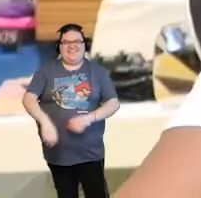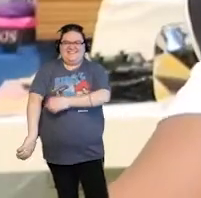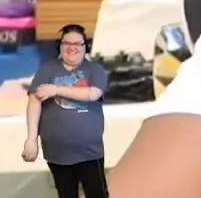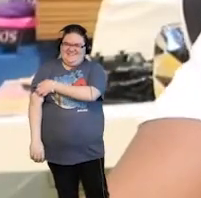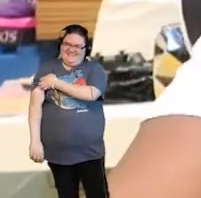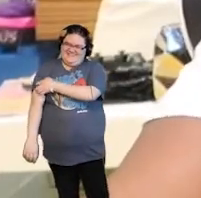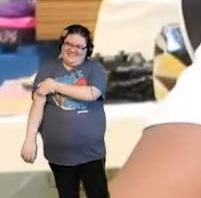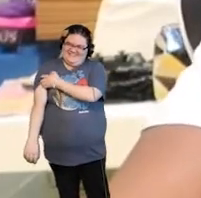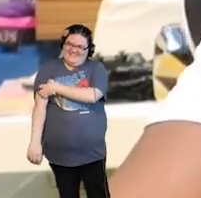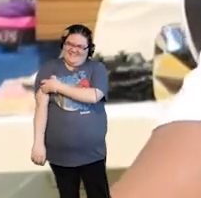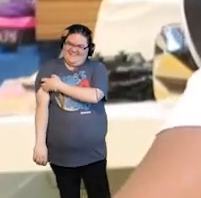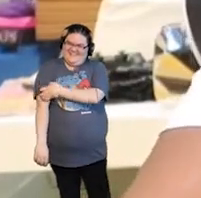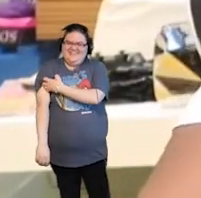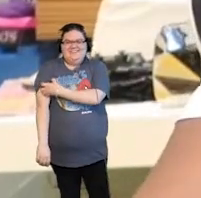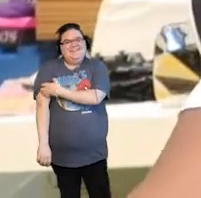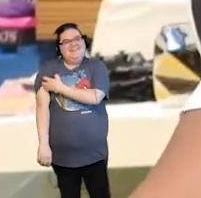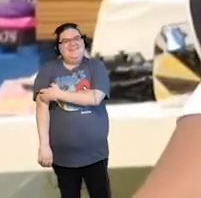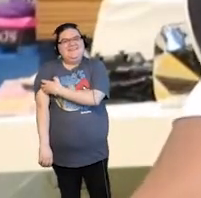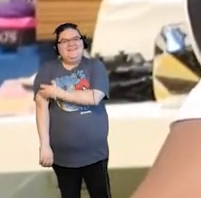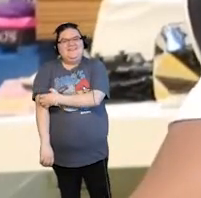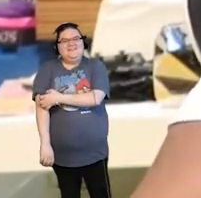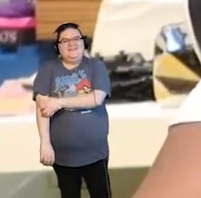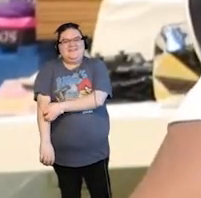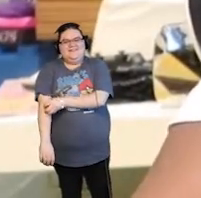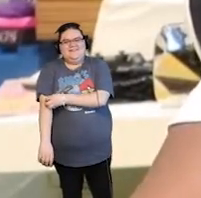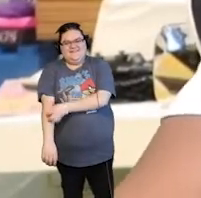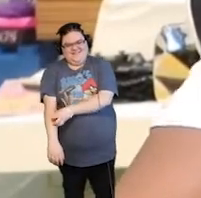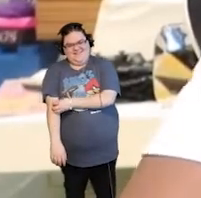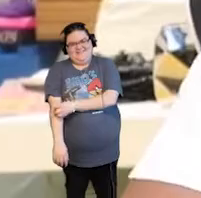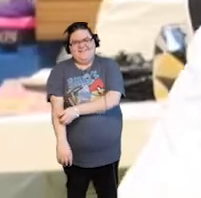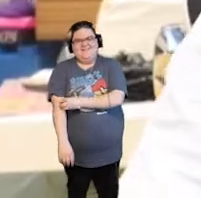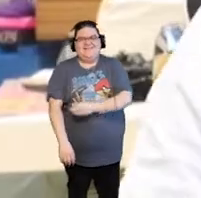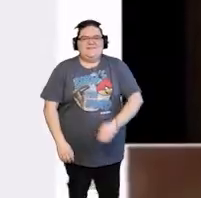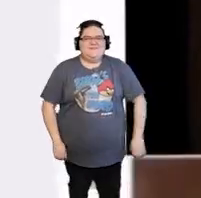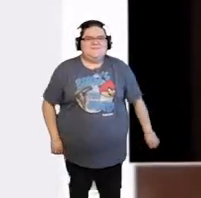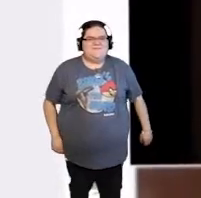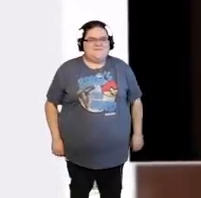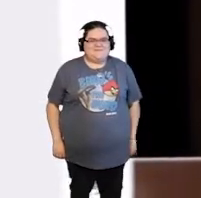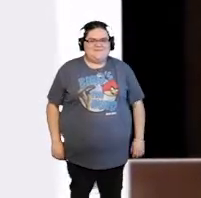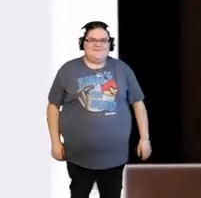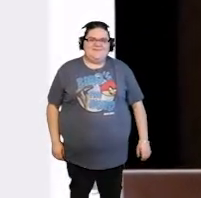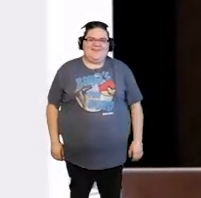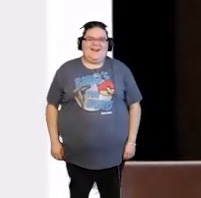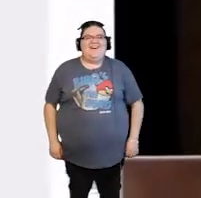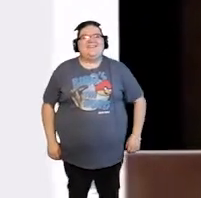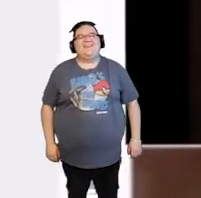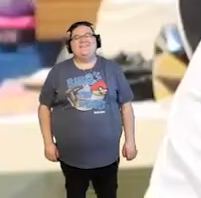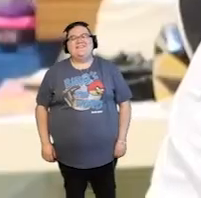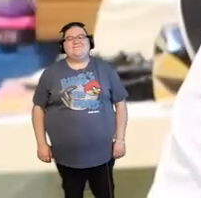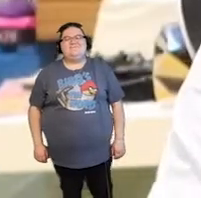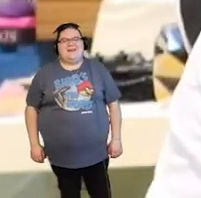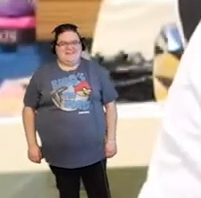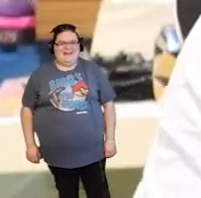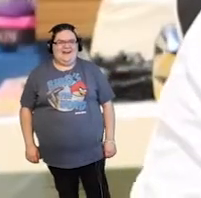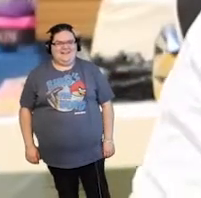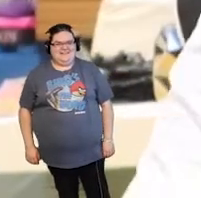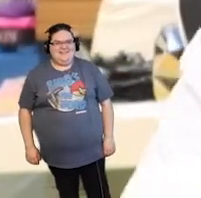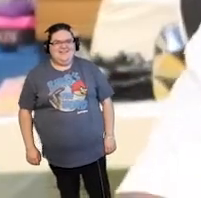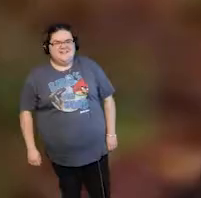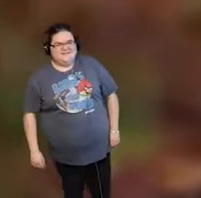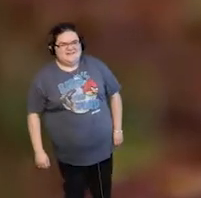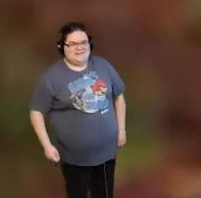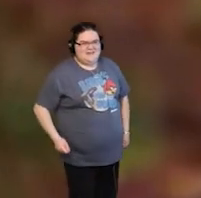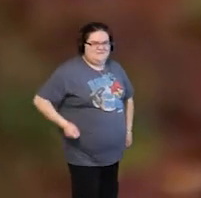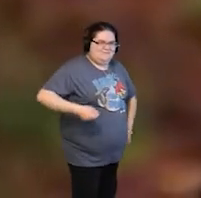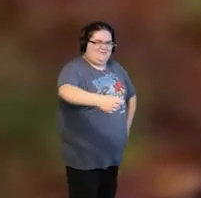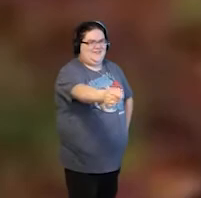Hey, yo, so Josh is as dumb as me. There we go. Happy days. I'm not alone. Little still, bitch. Oh, that was the best line.